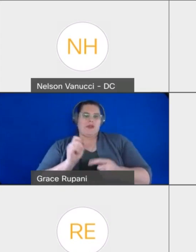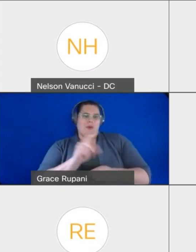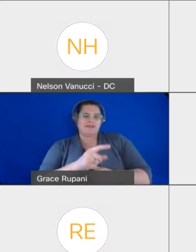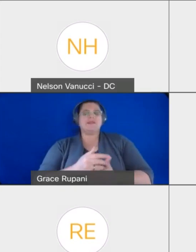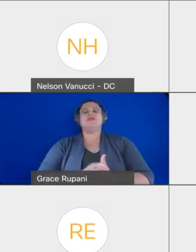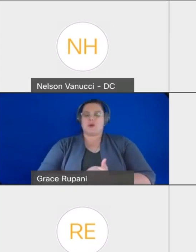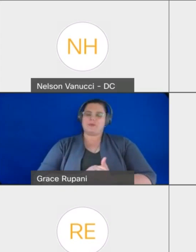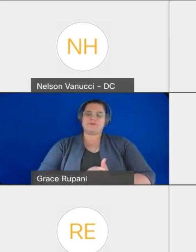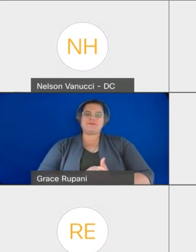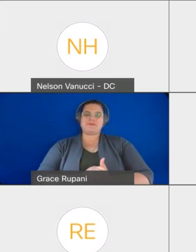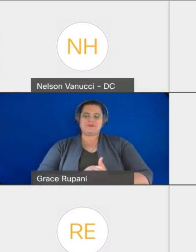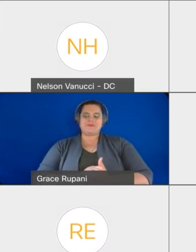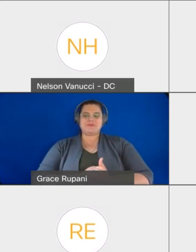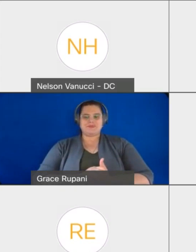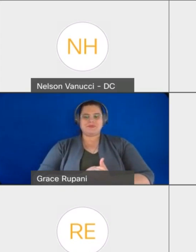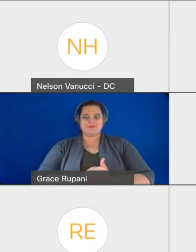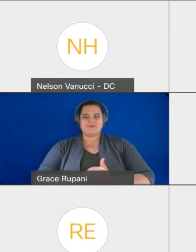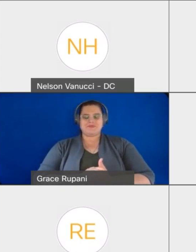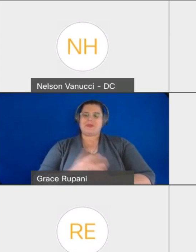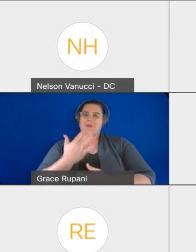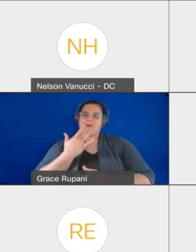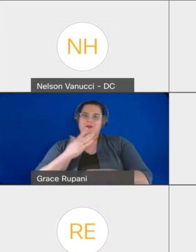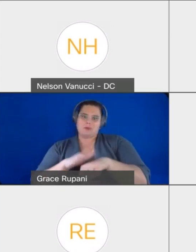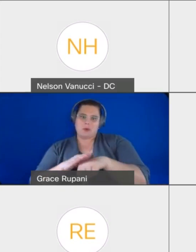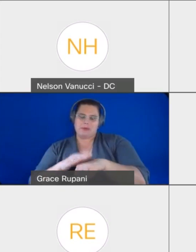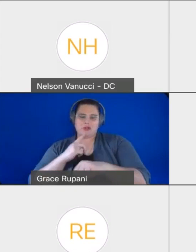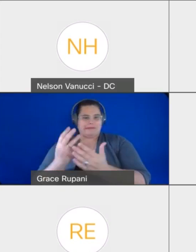about them.